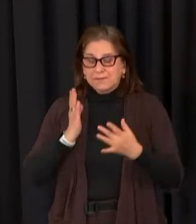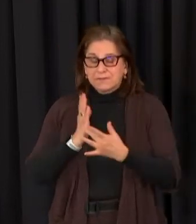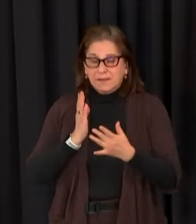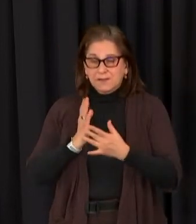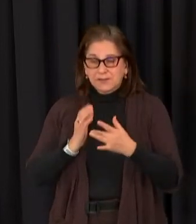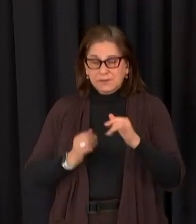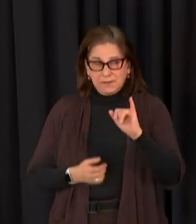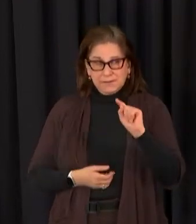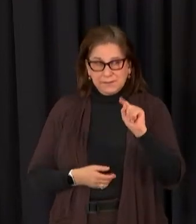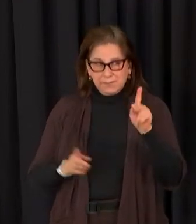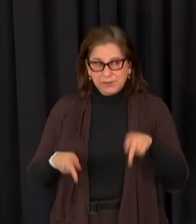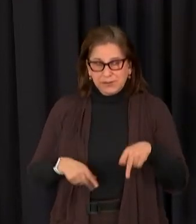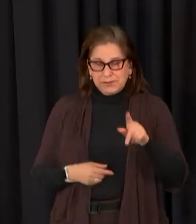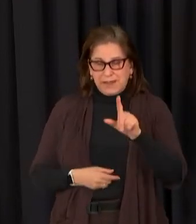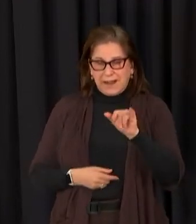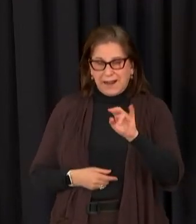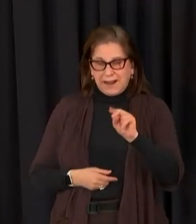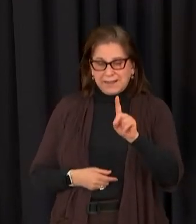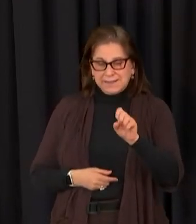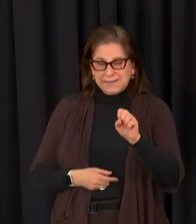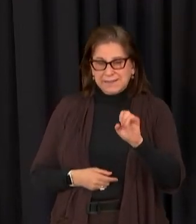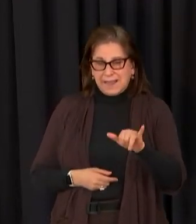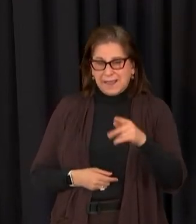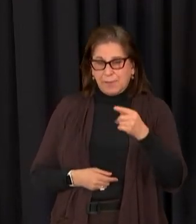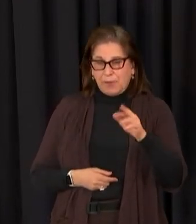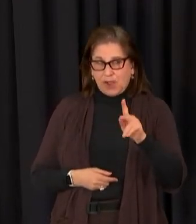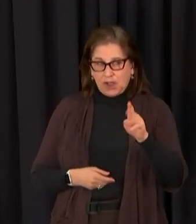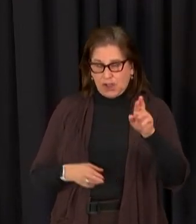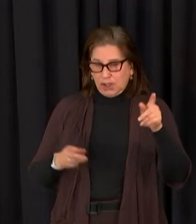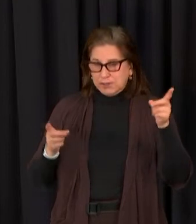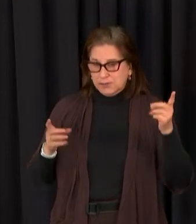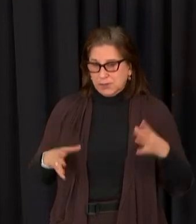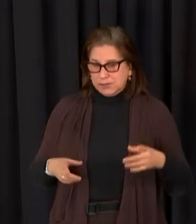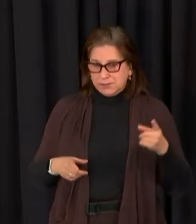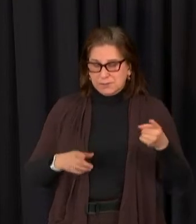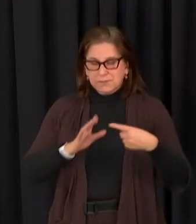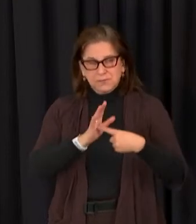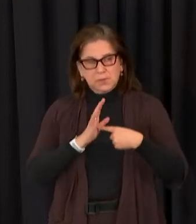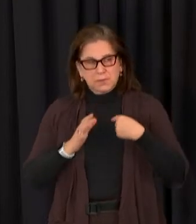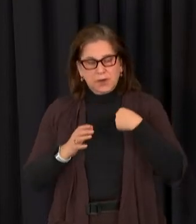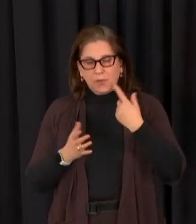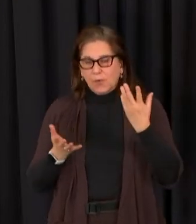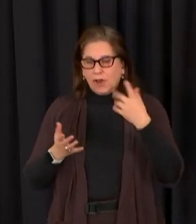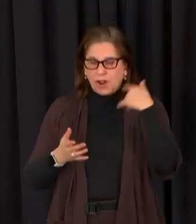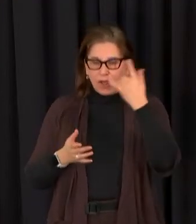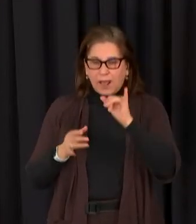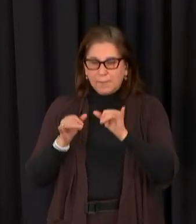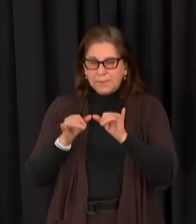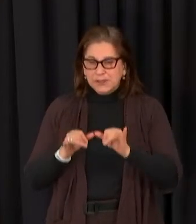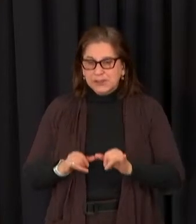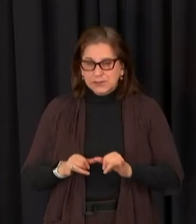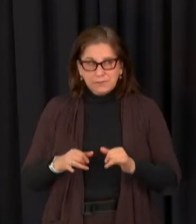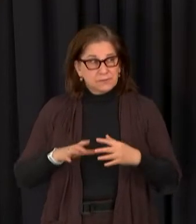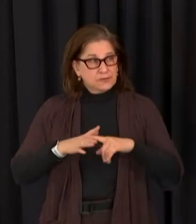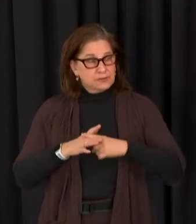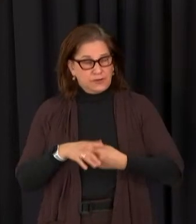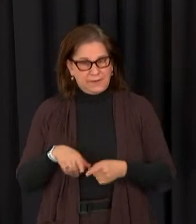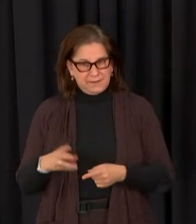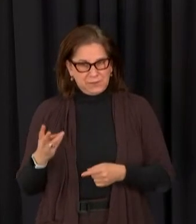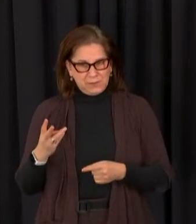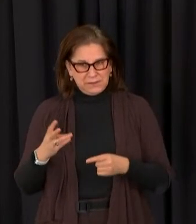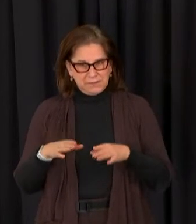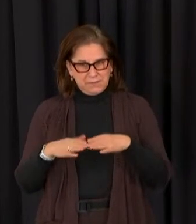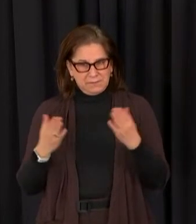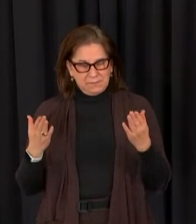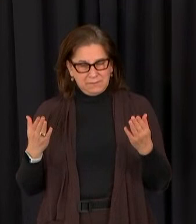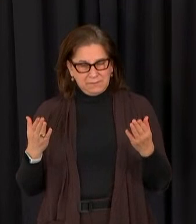like, and now we want to set some general expectations. So beginning this Wednesday, March the